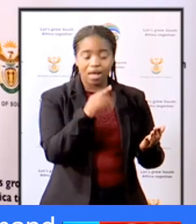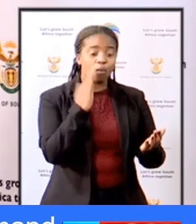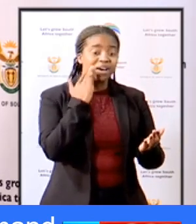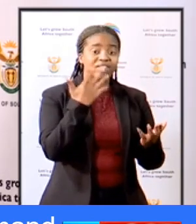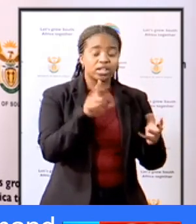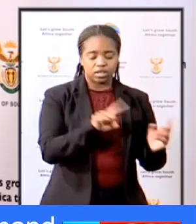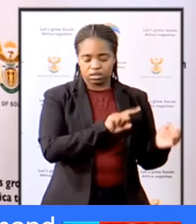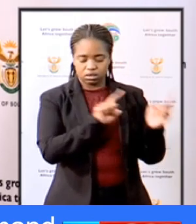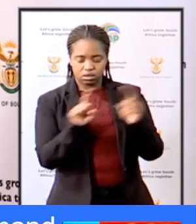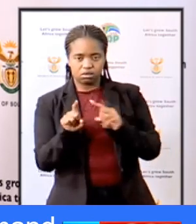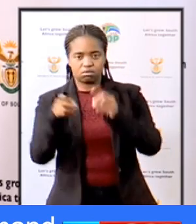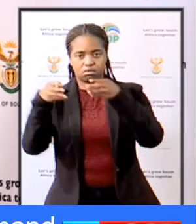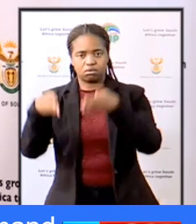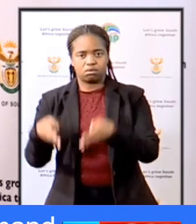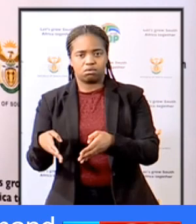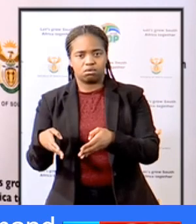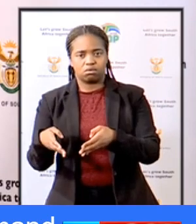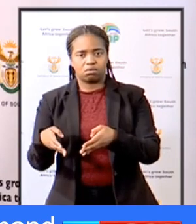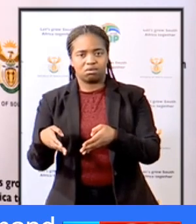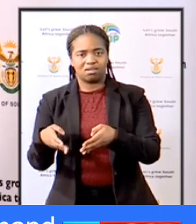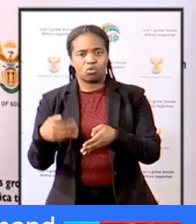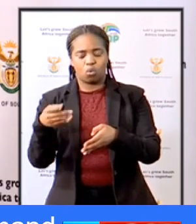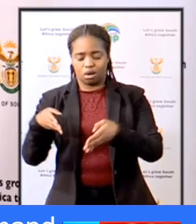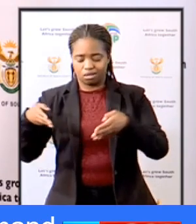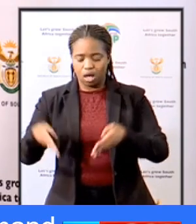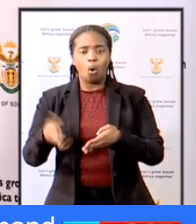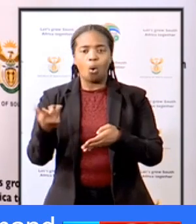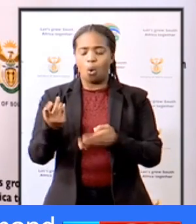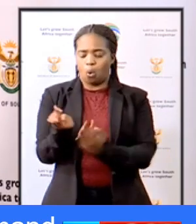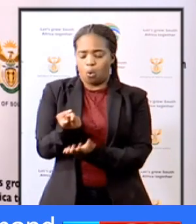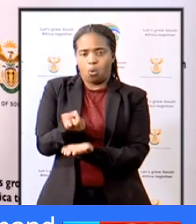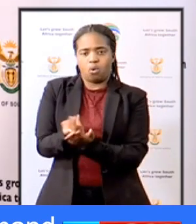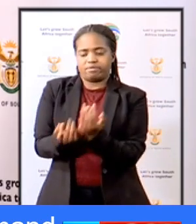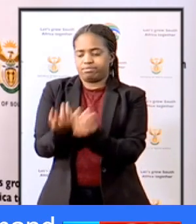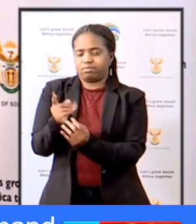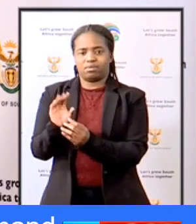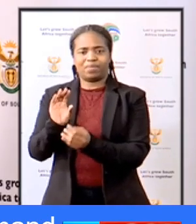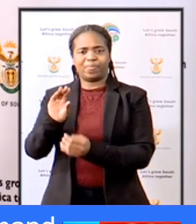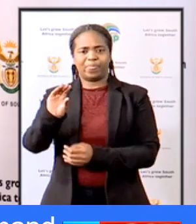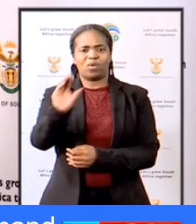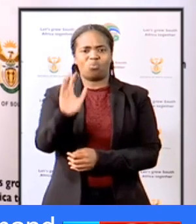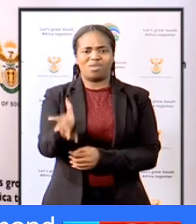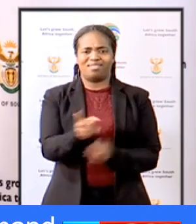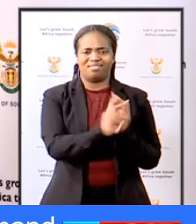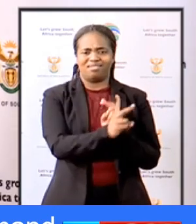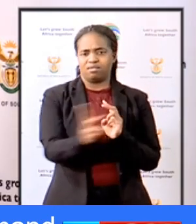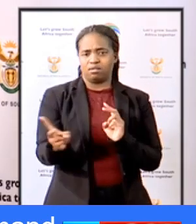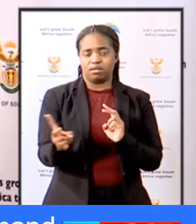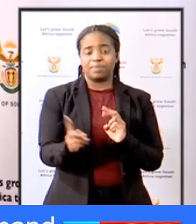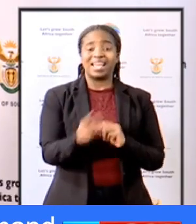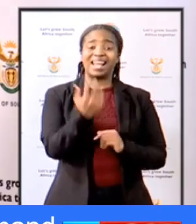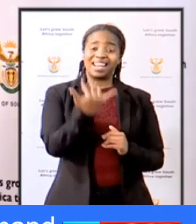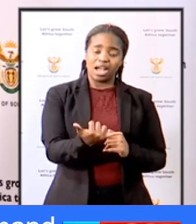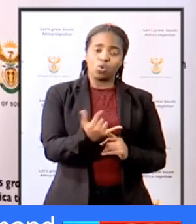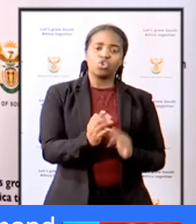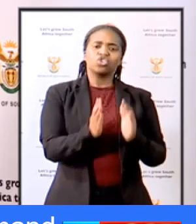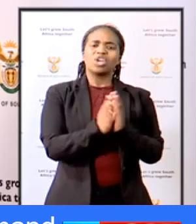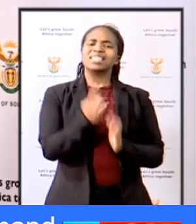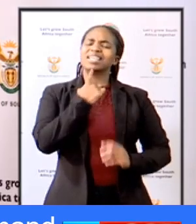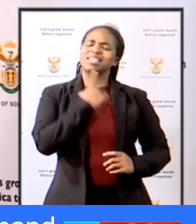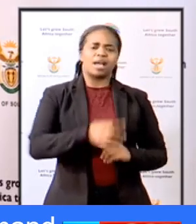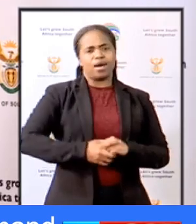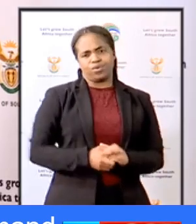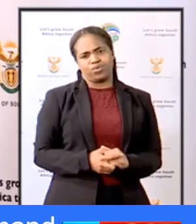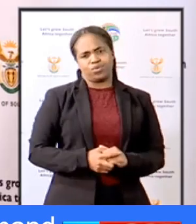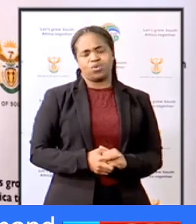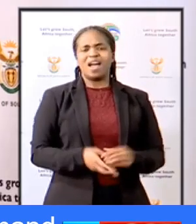thereafter proceeds to a place where the person will be laid to rest. The argument by churches was that if you